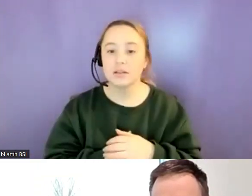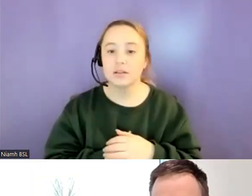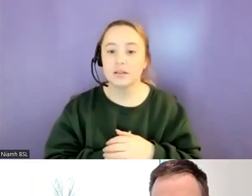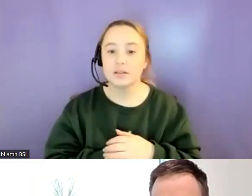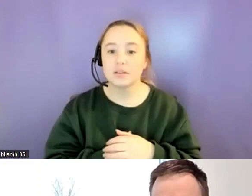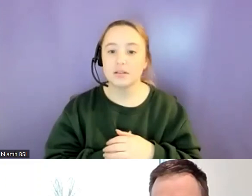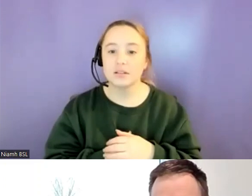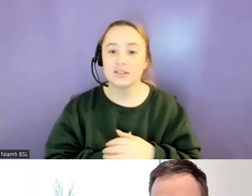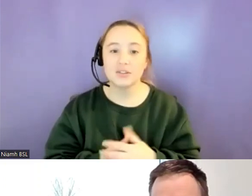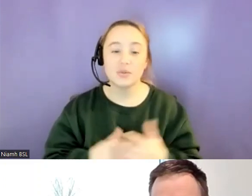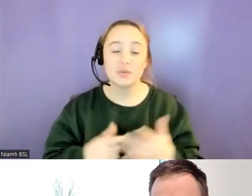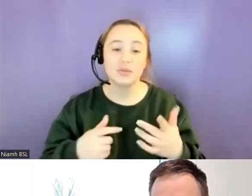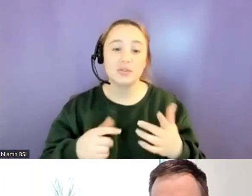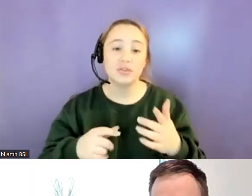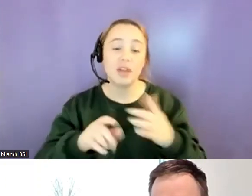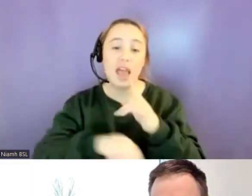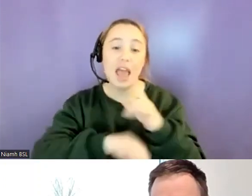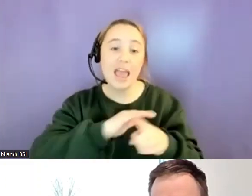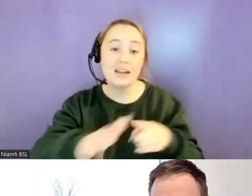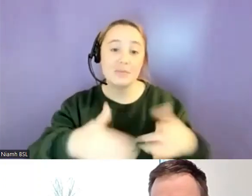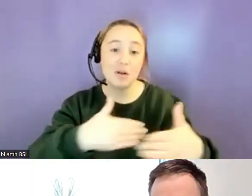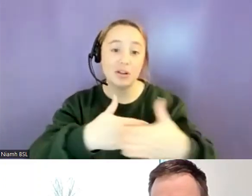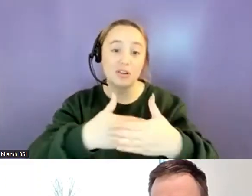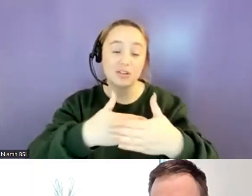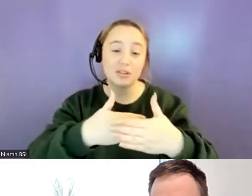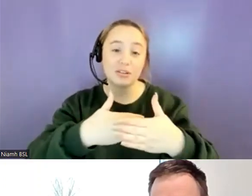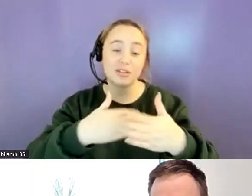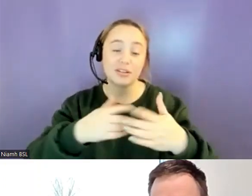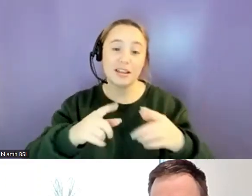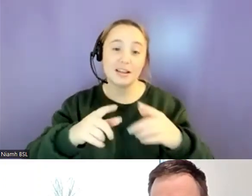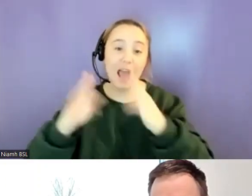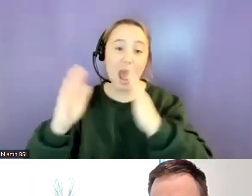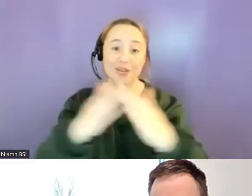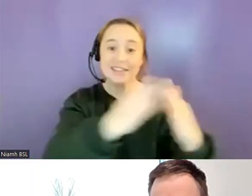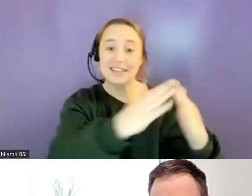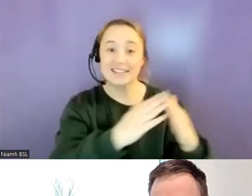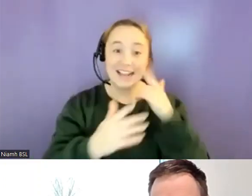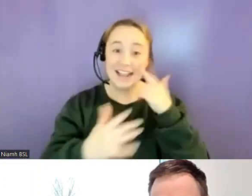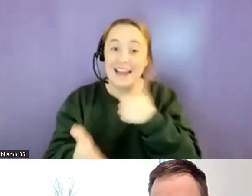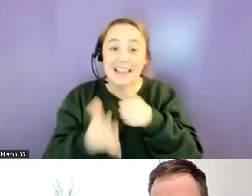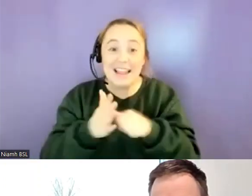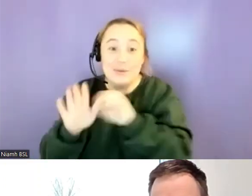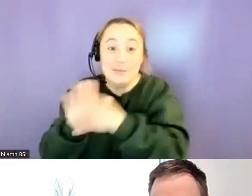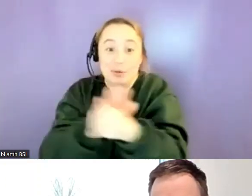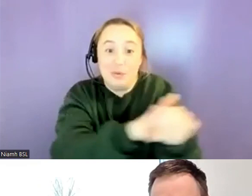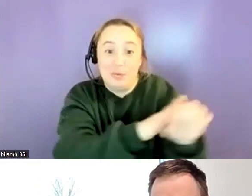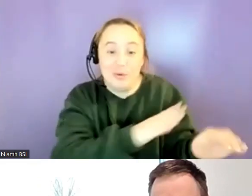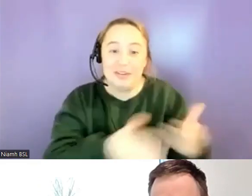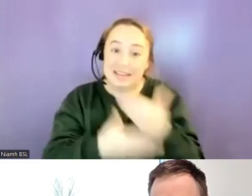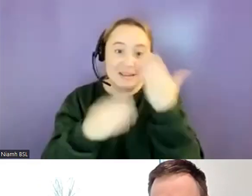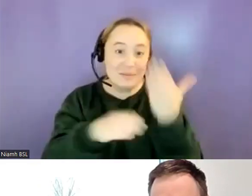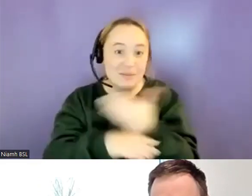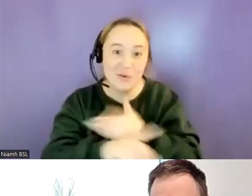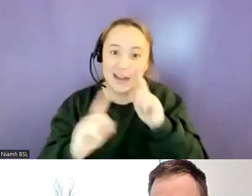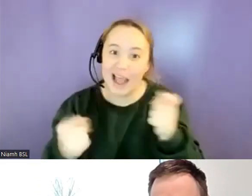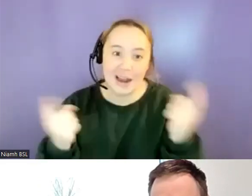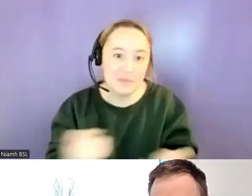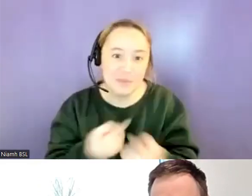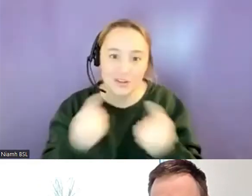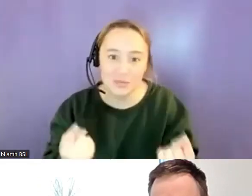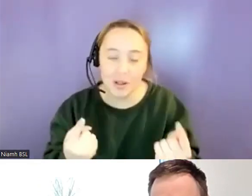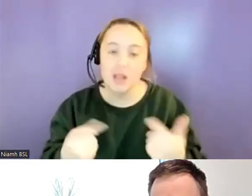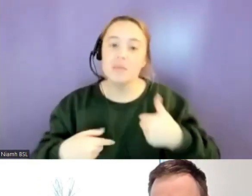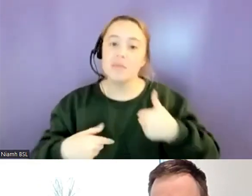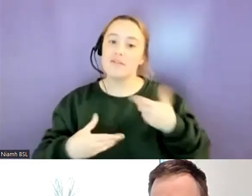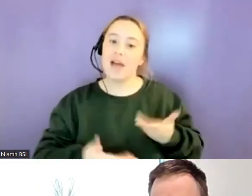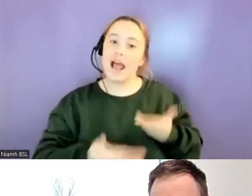everyone in Edinburgh's door the day before some horrendous roadworks start up. But if I can get that information out to organisations as quickly as